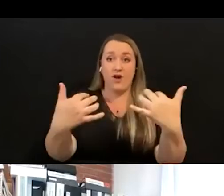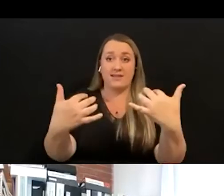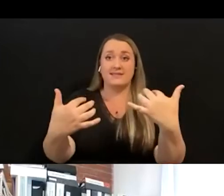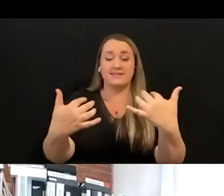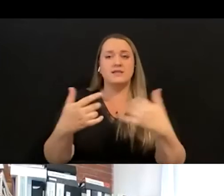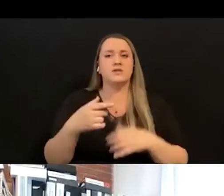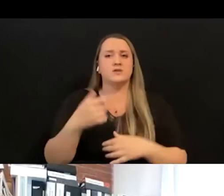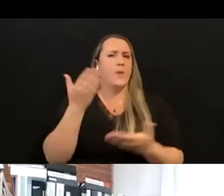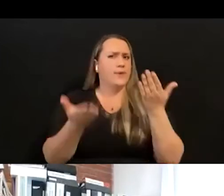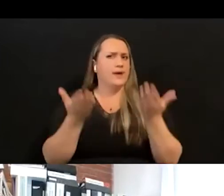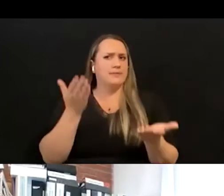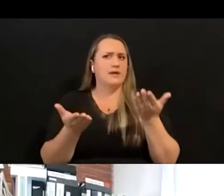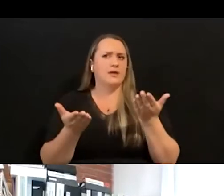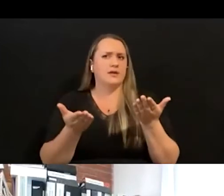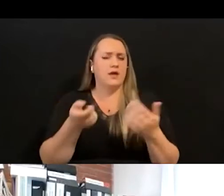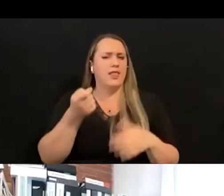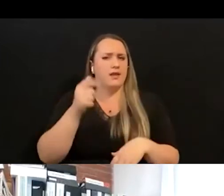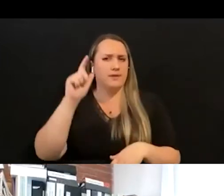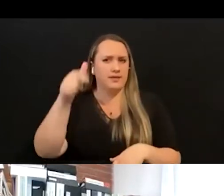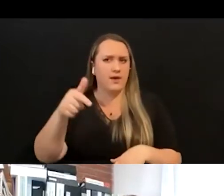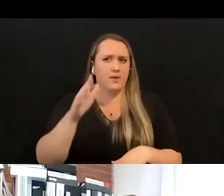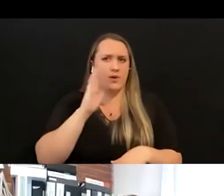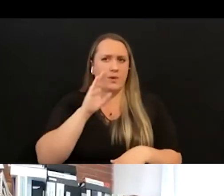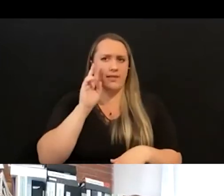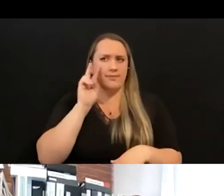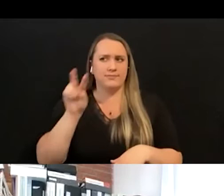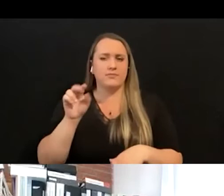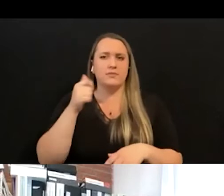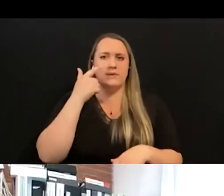So maybe a little later, because our panelists are